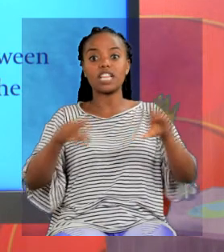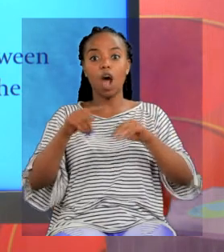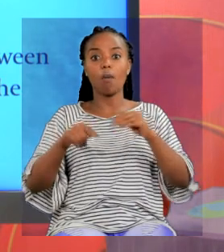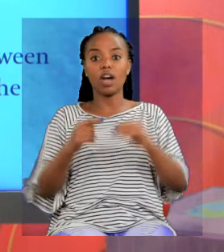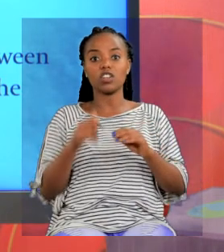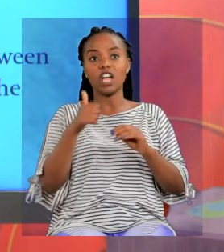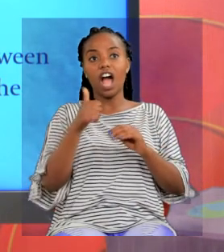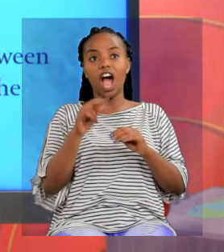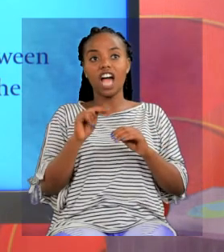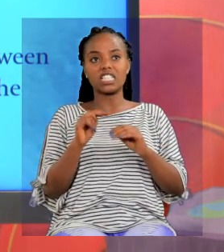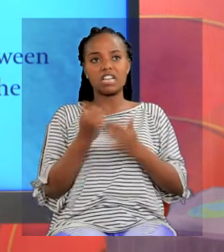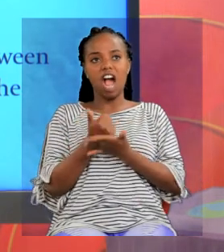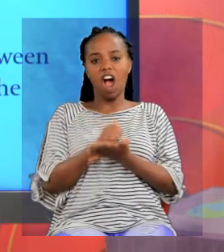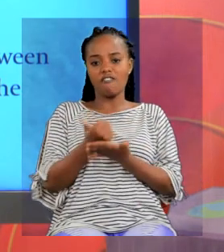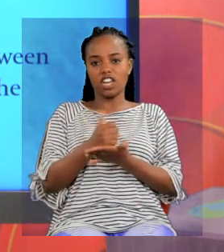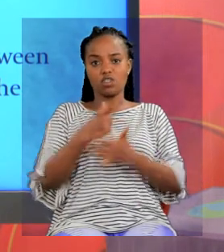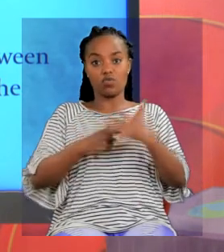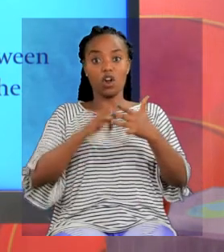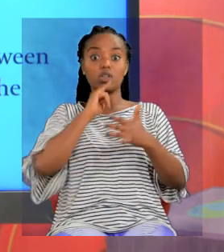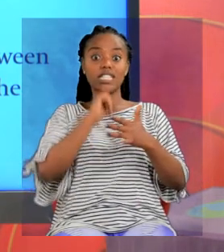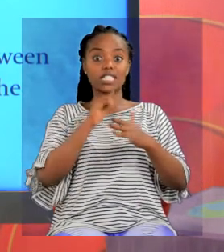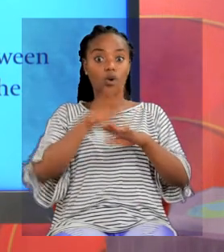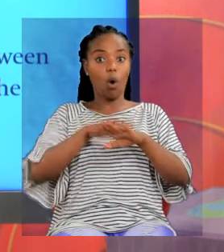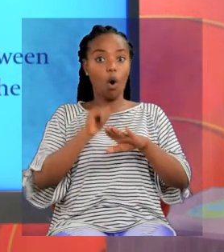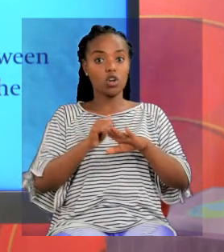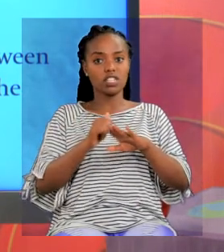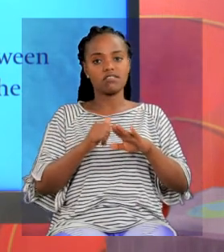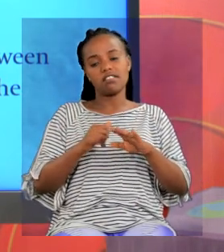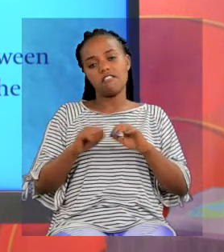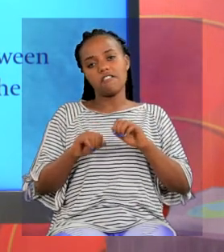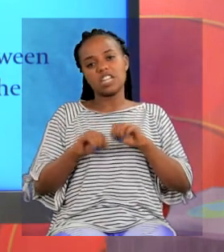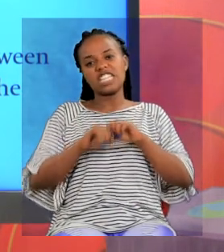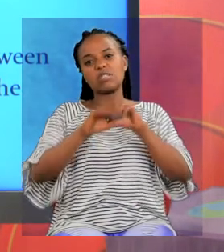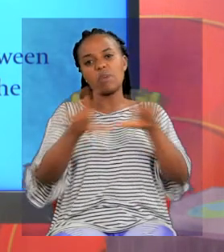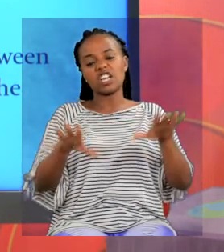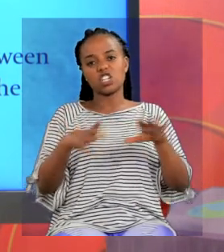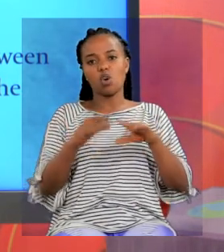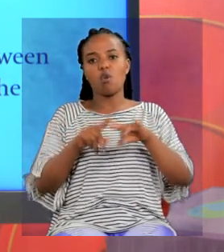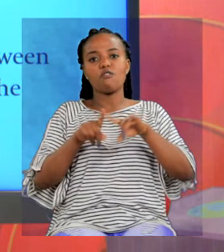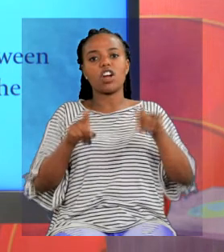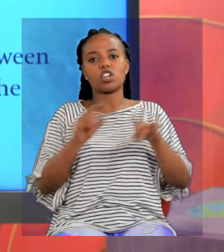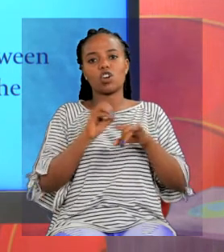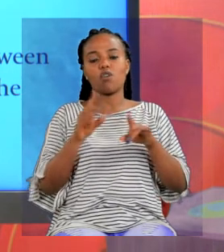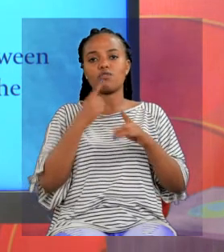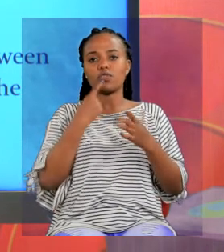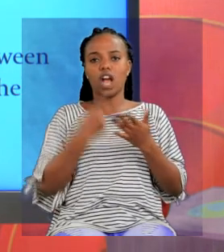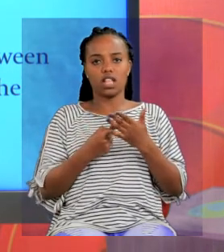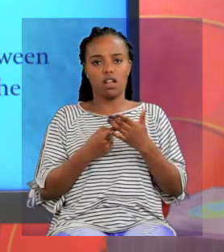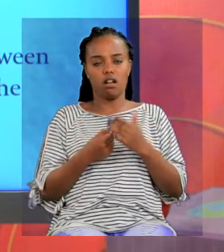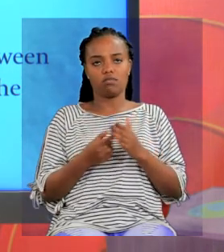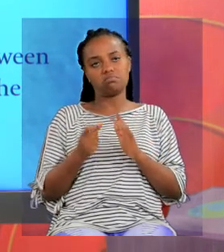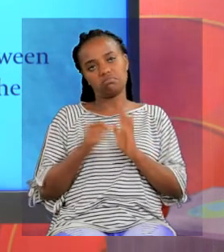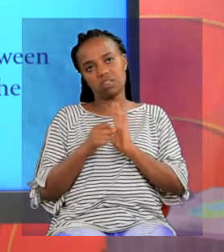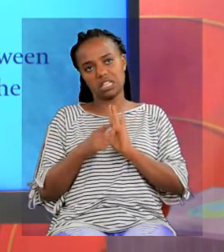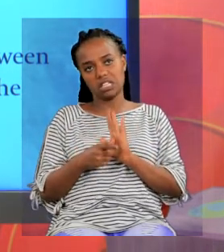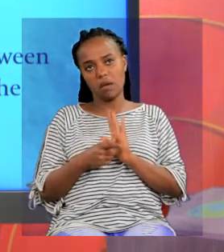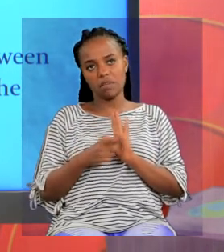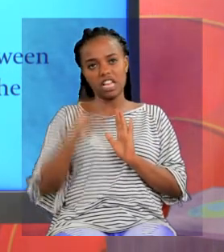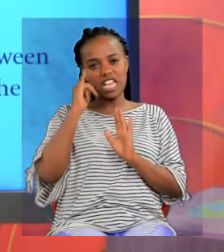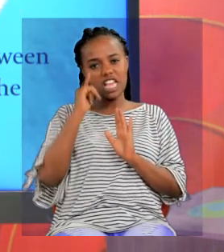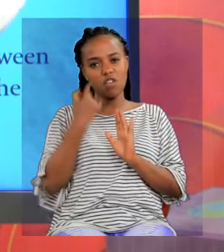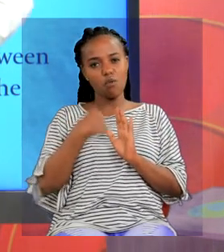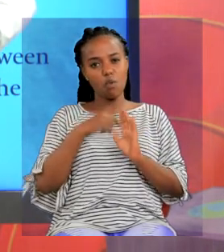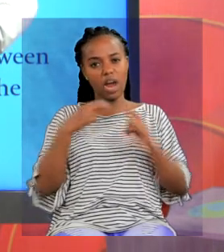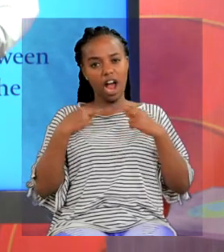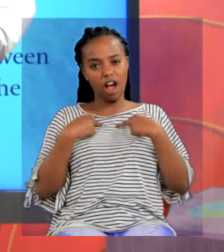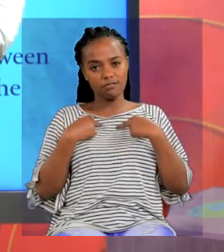average value is called is variation or dispersion of the data. For example, if we